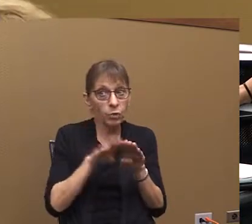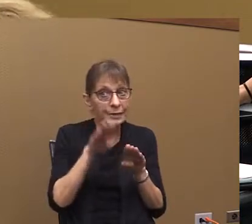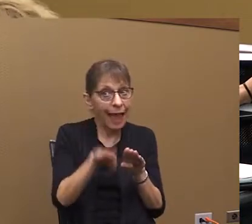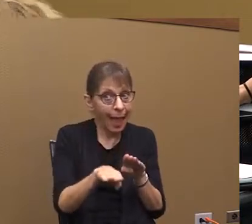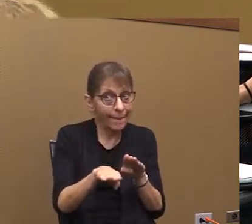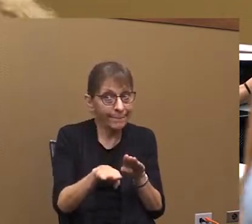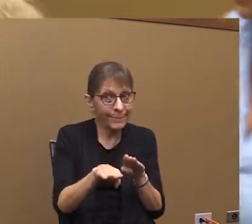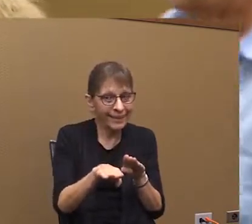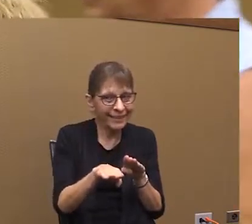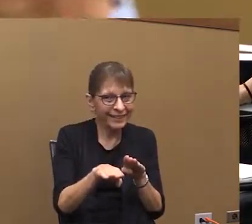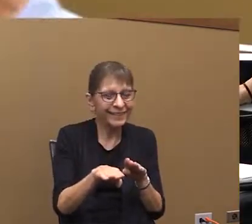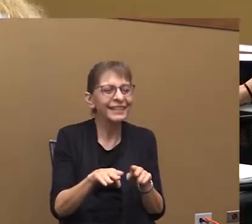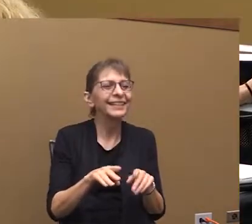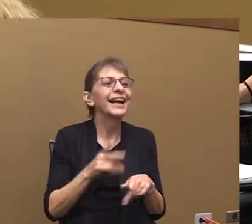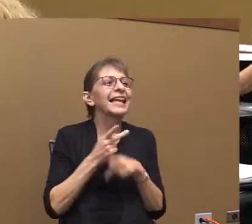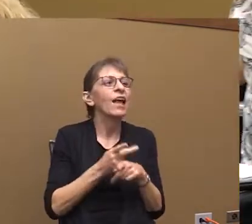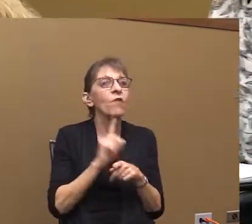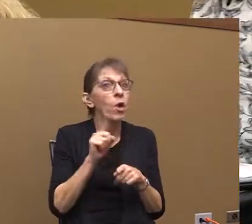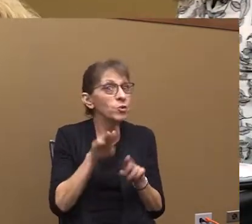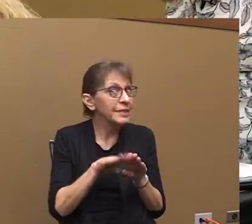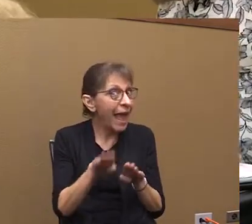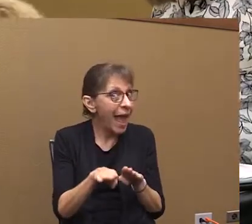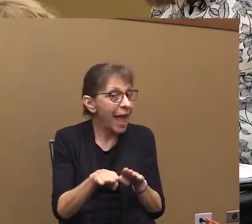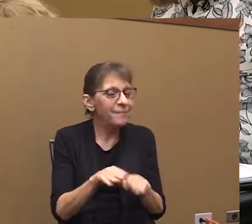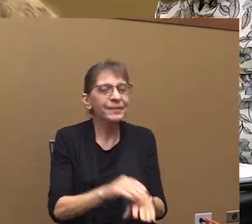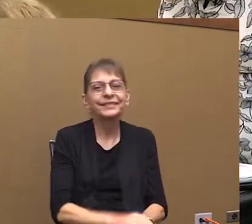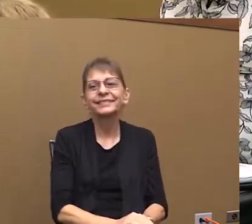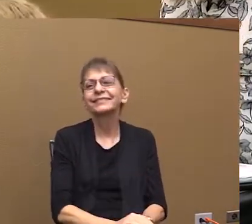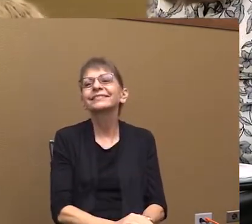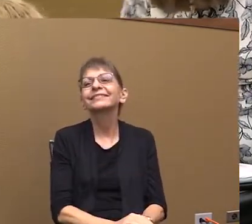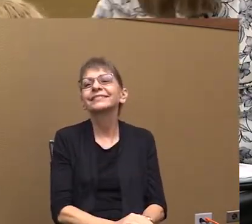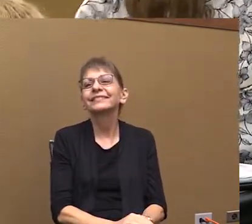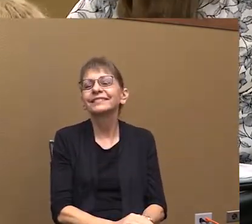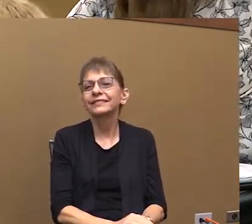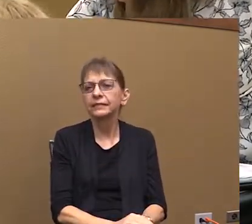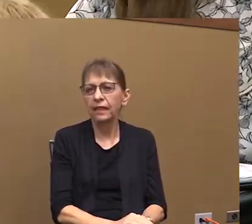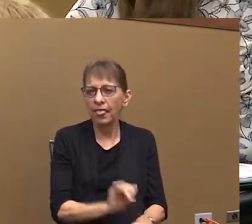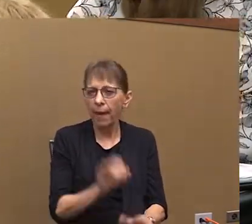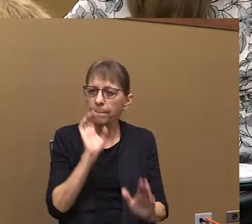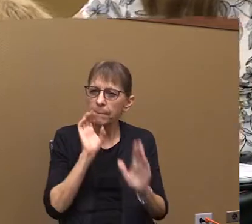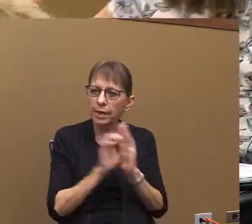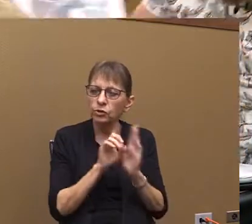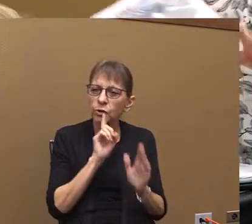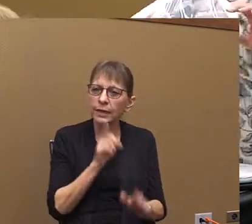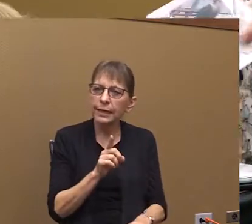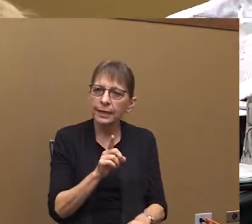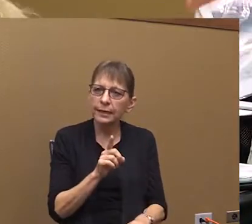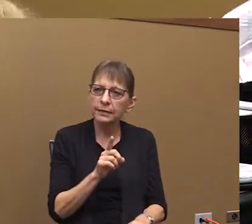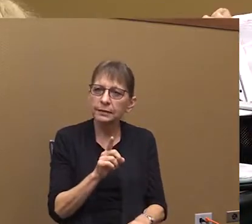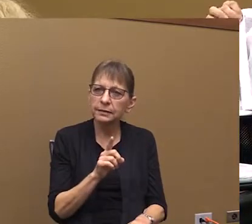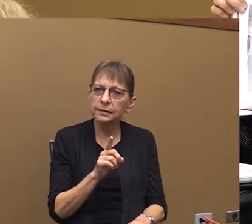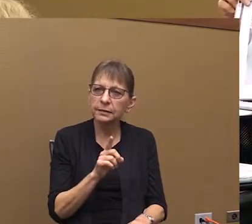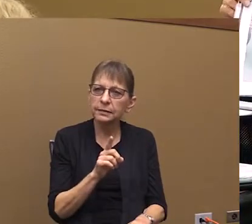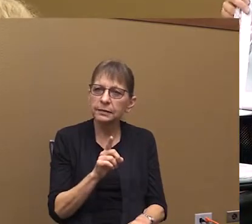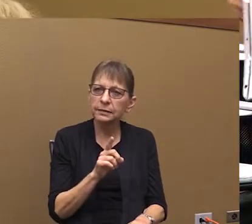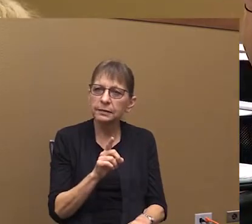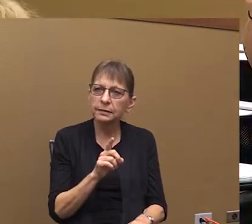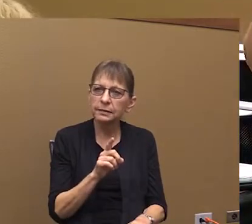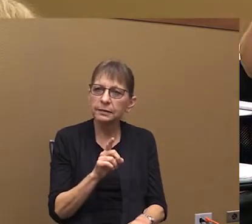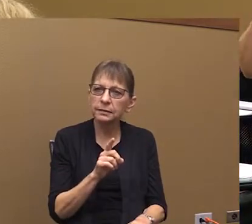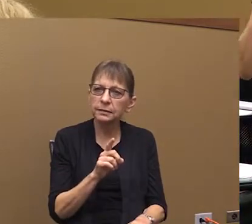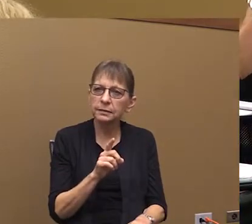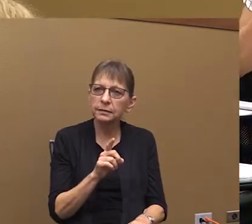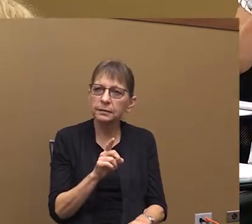step. Careful where you step. And this picture is actually taken